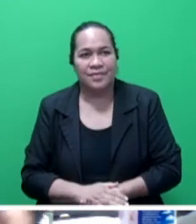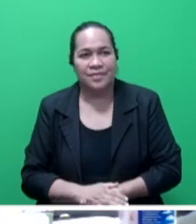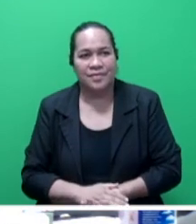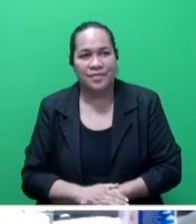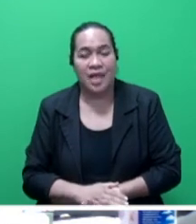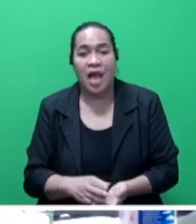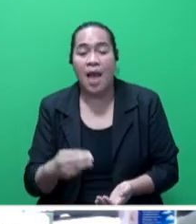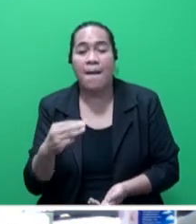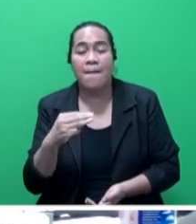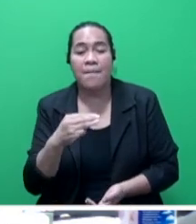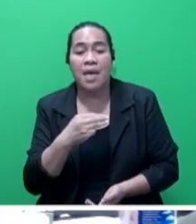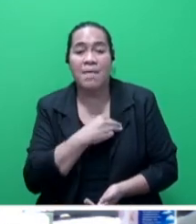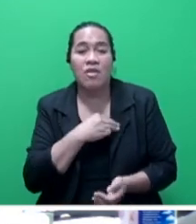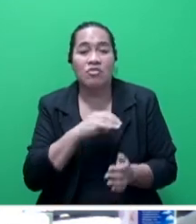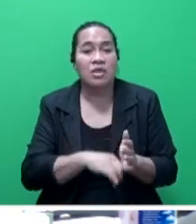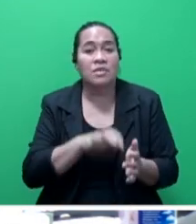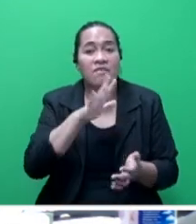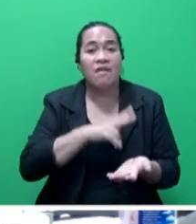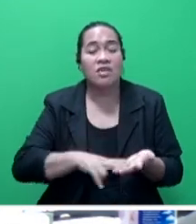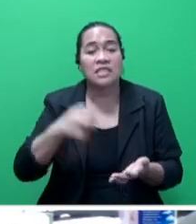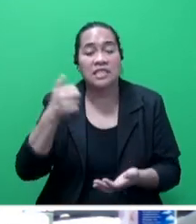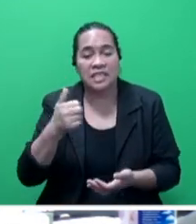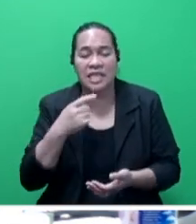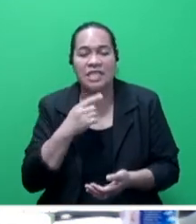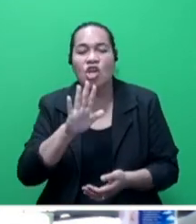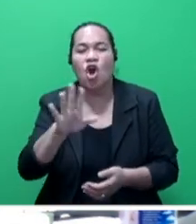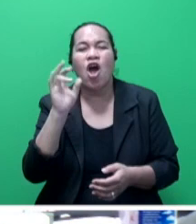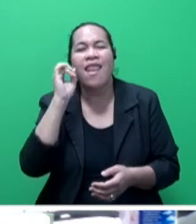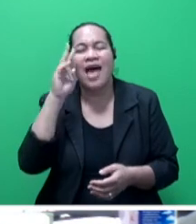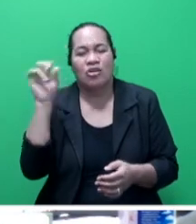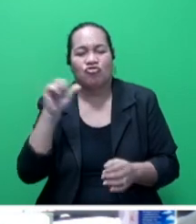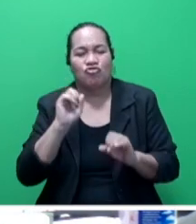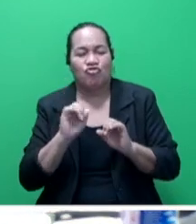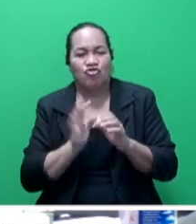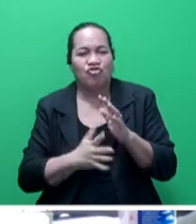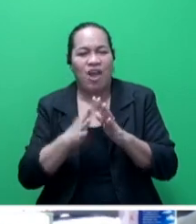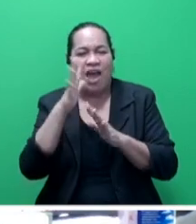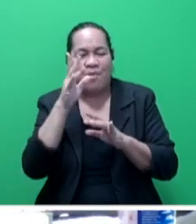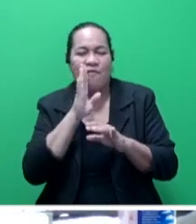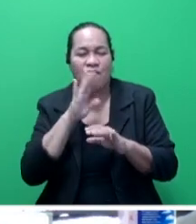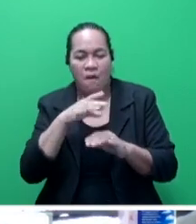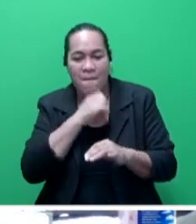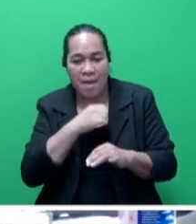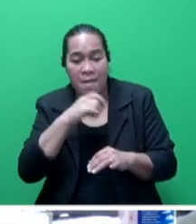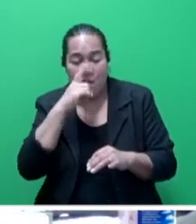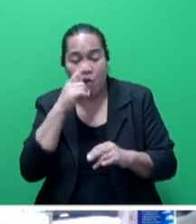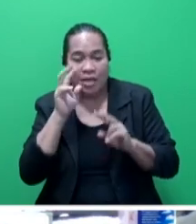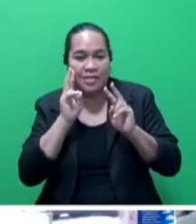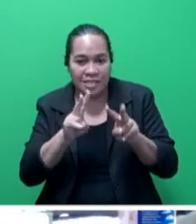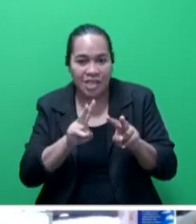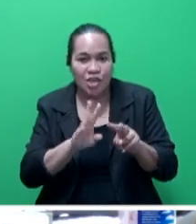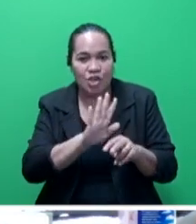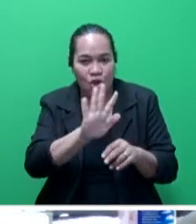In Matthew 5:16, let your light shine before men, so that they see your good deeds and